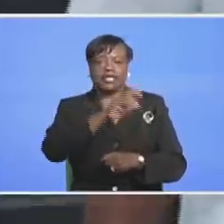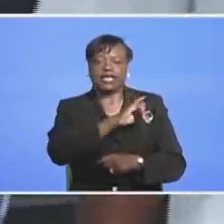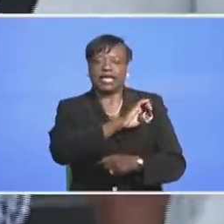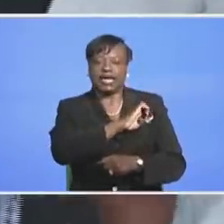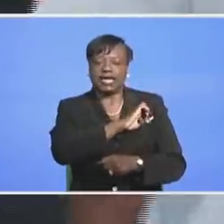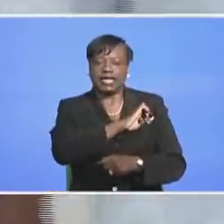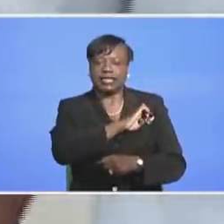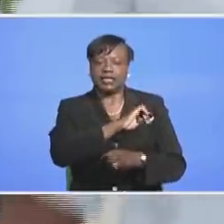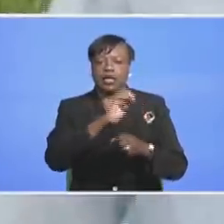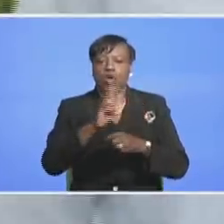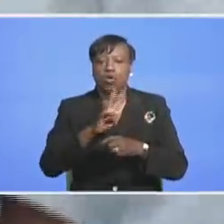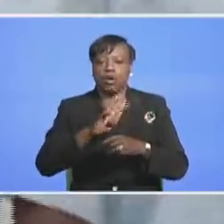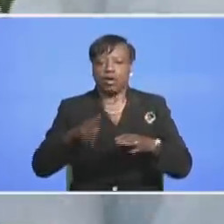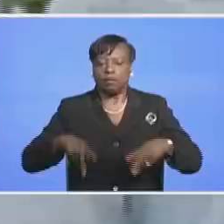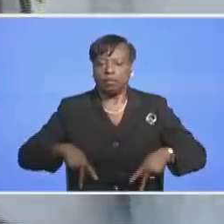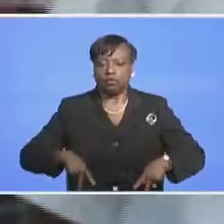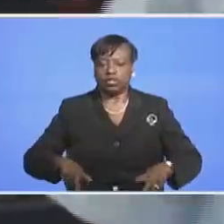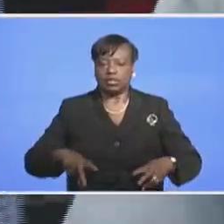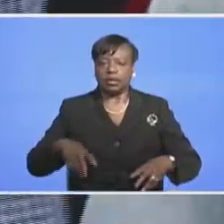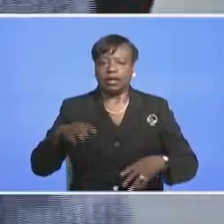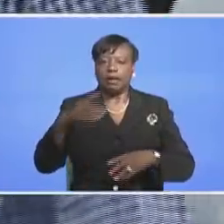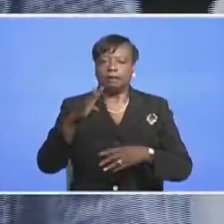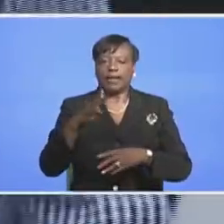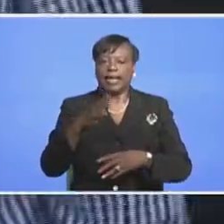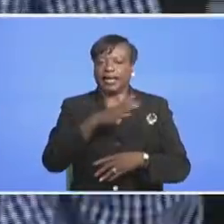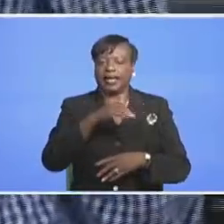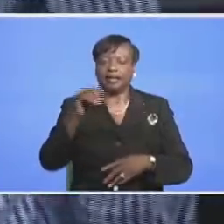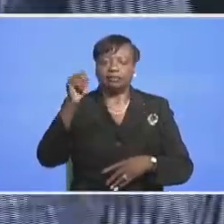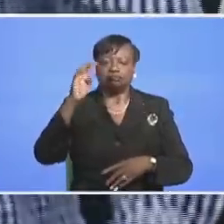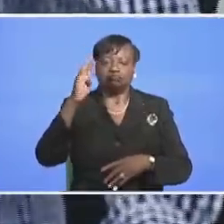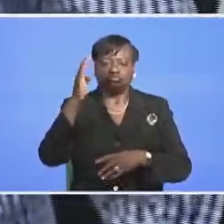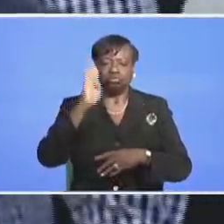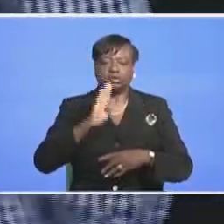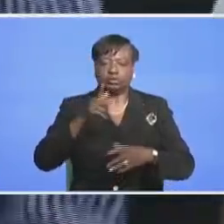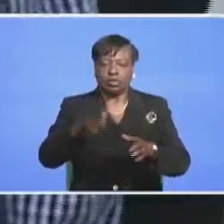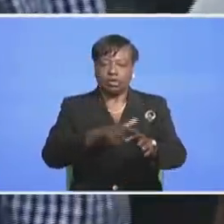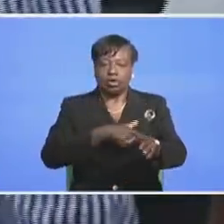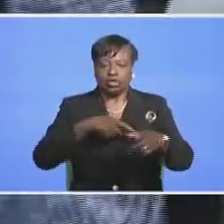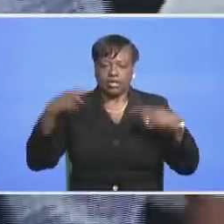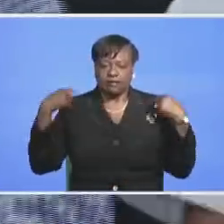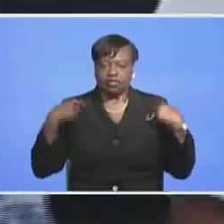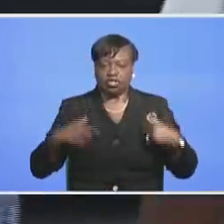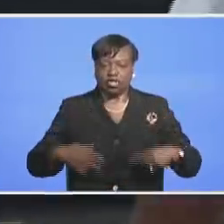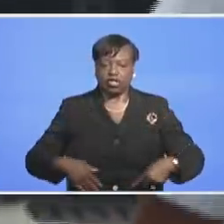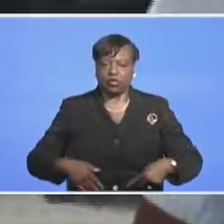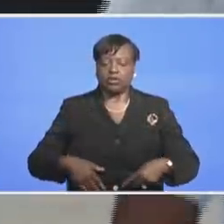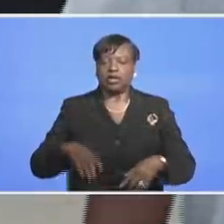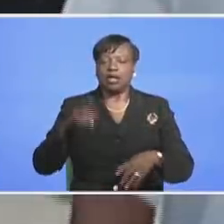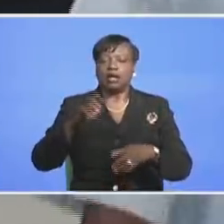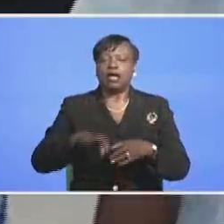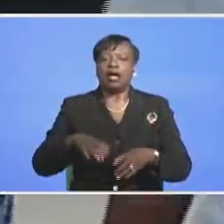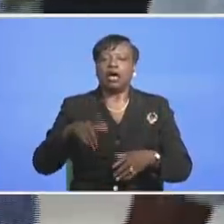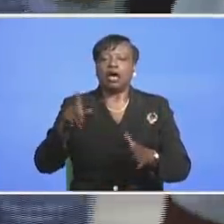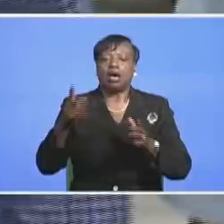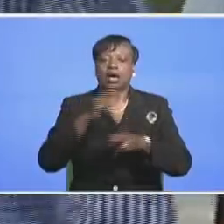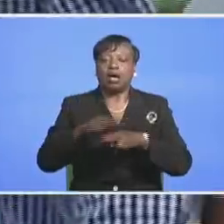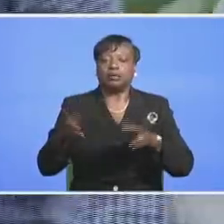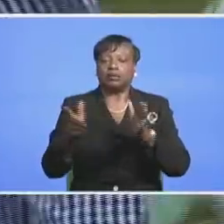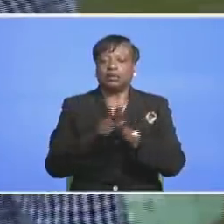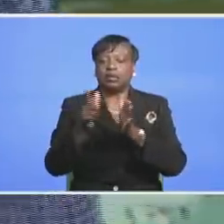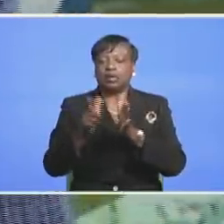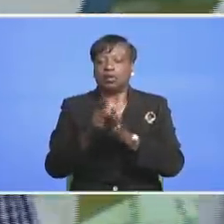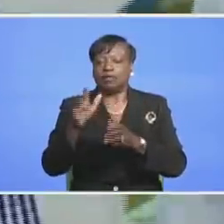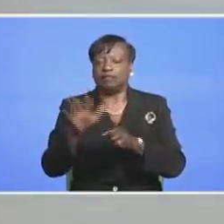a blue jeans pants and a black and blue long-sleeve shirt, was charged with the unlawful sexual intercourse